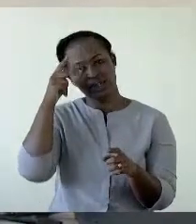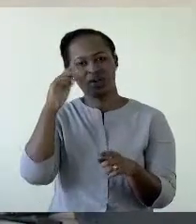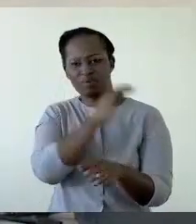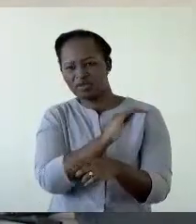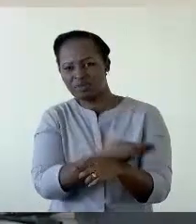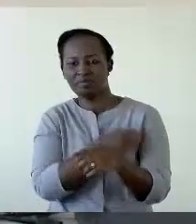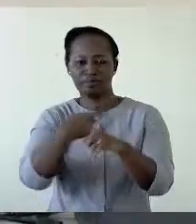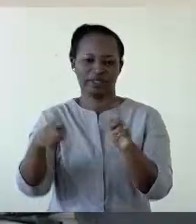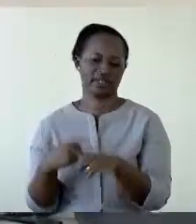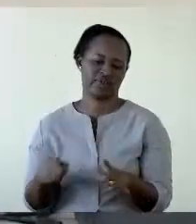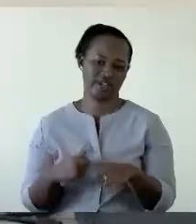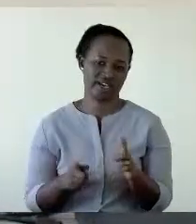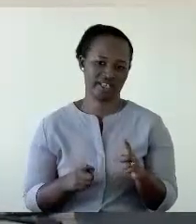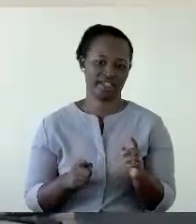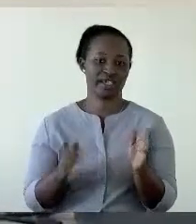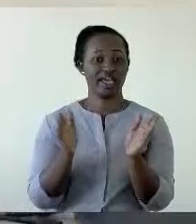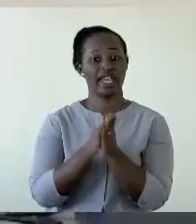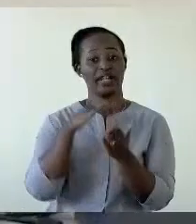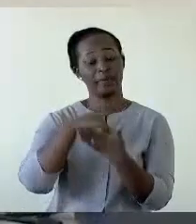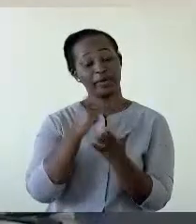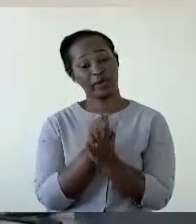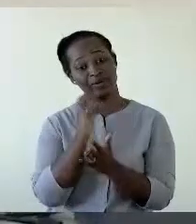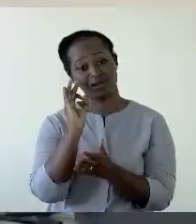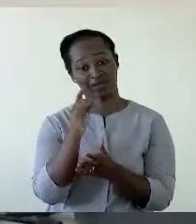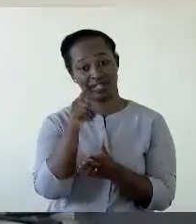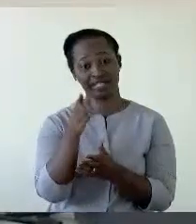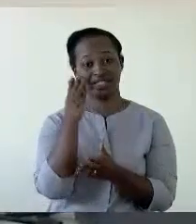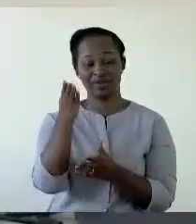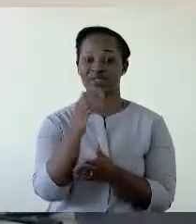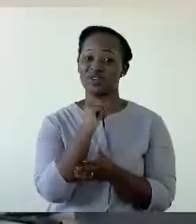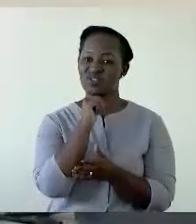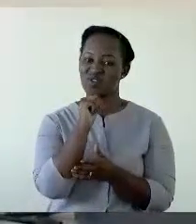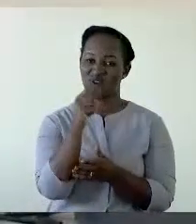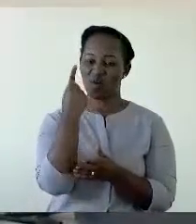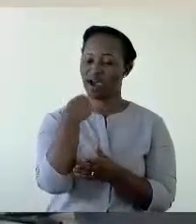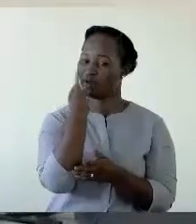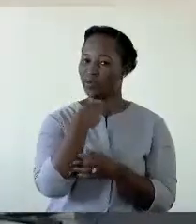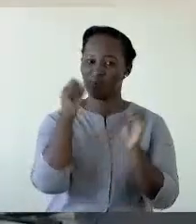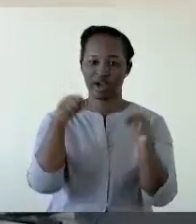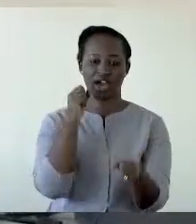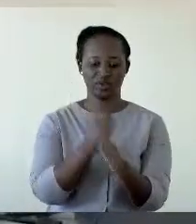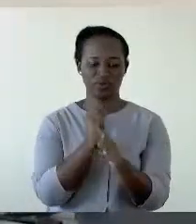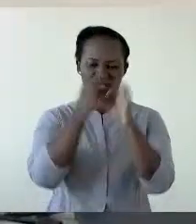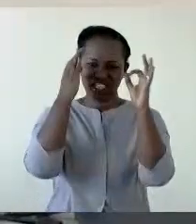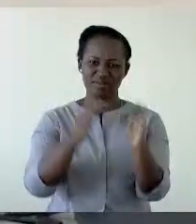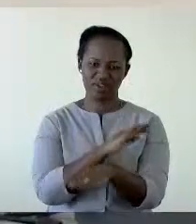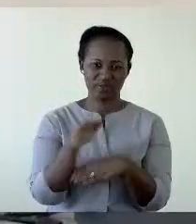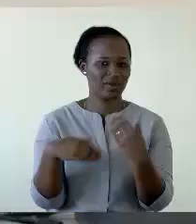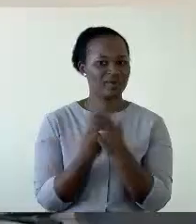competencies. And because of that, there is no one who can do everything.